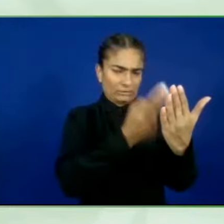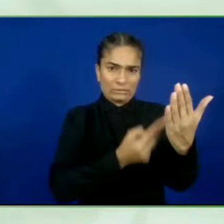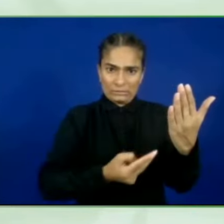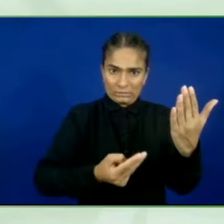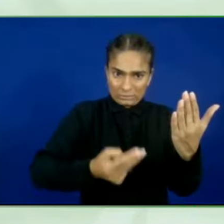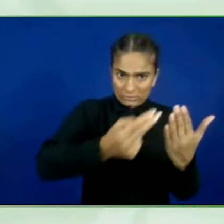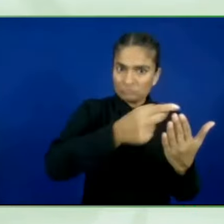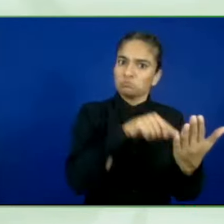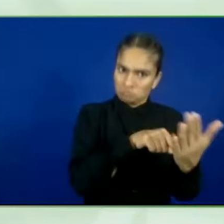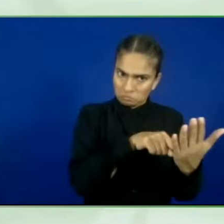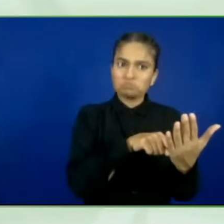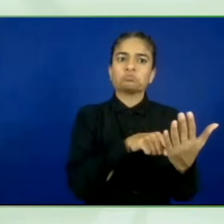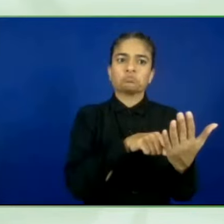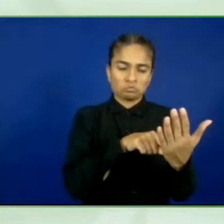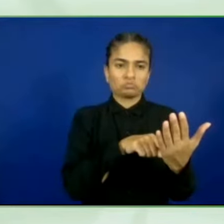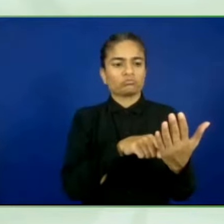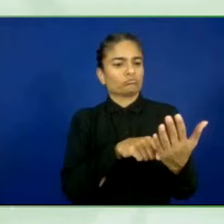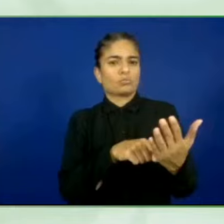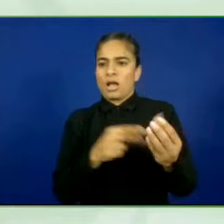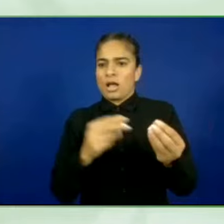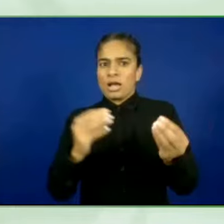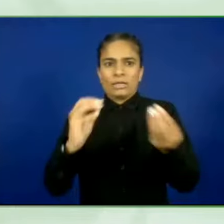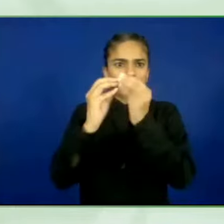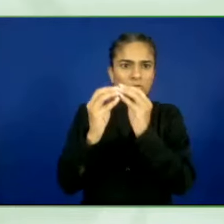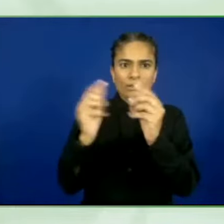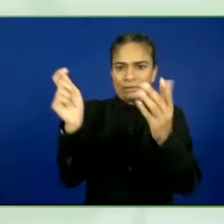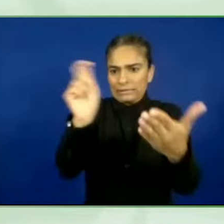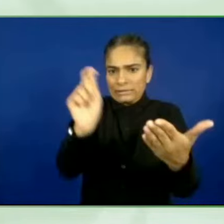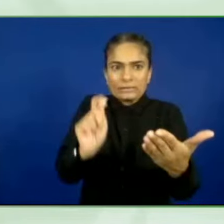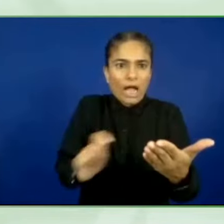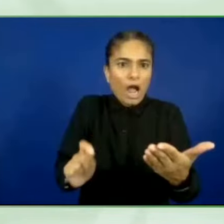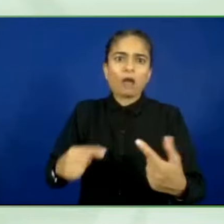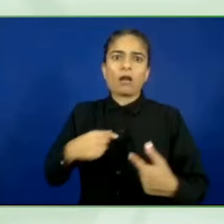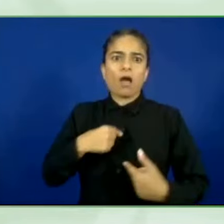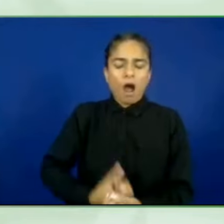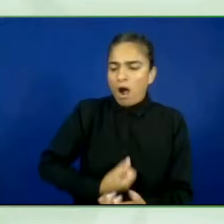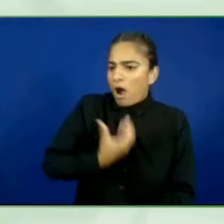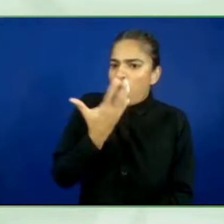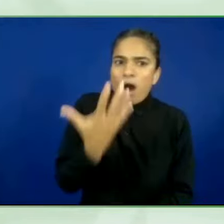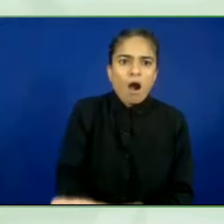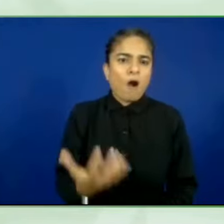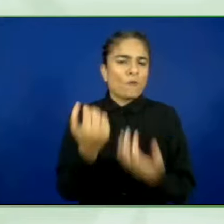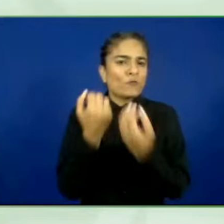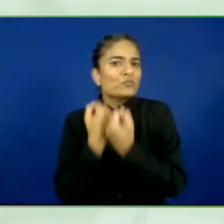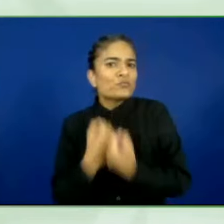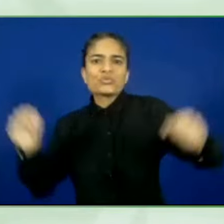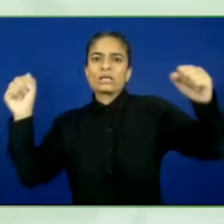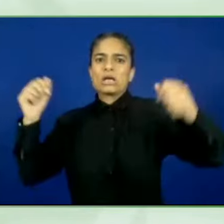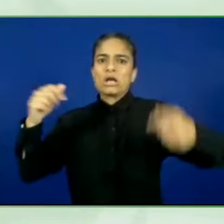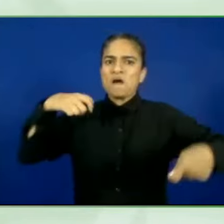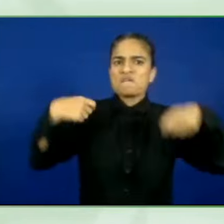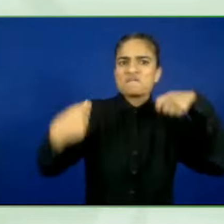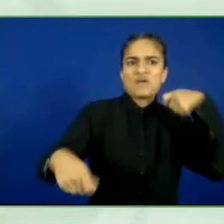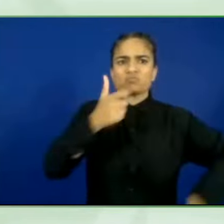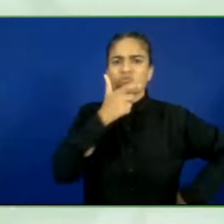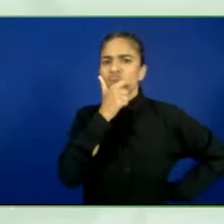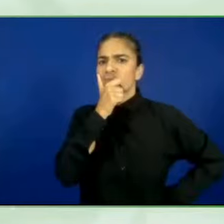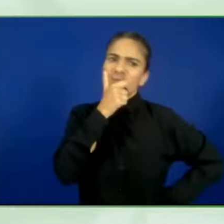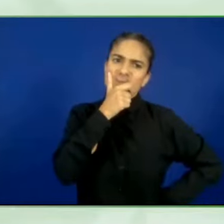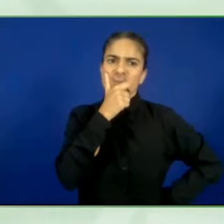design. I had the freedom and the flexibility to be able to design what I wanted, and that is